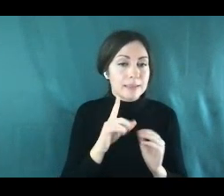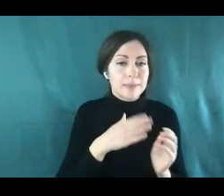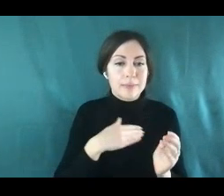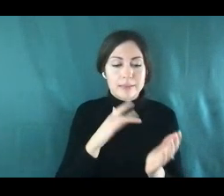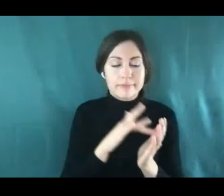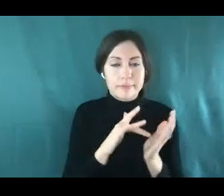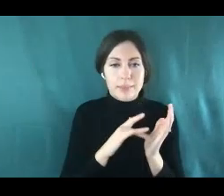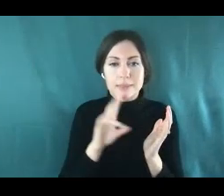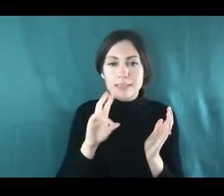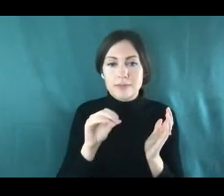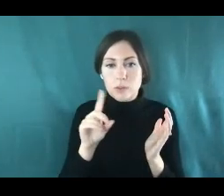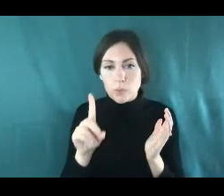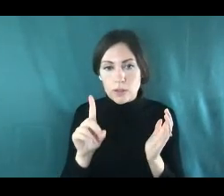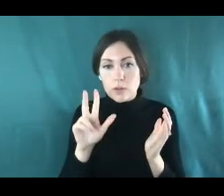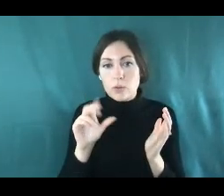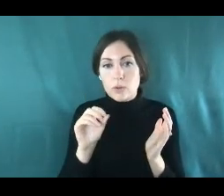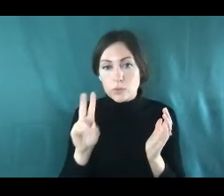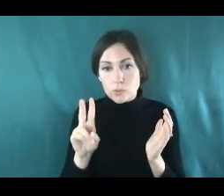701-302-51#.